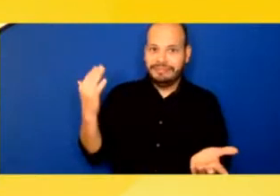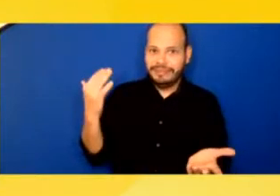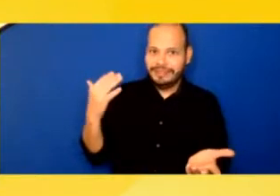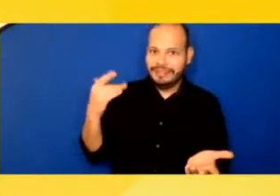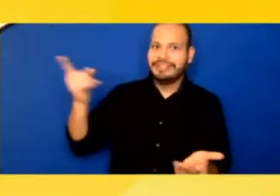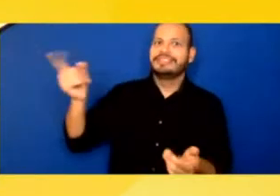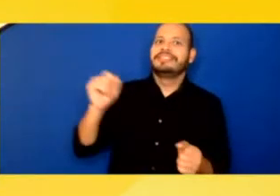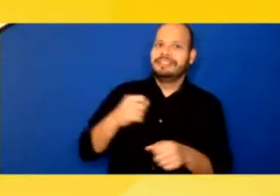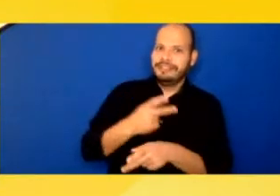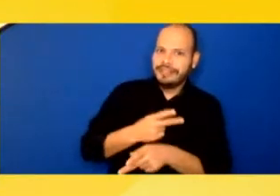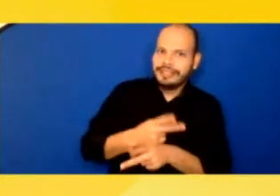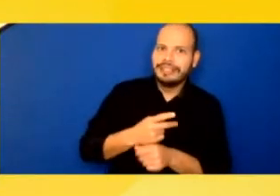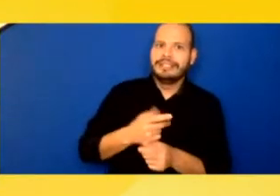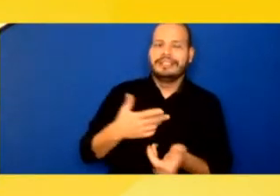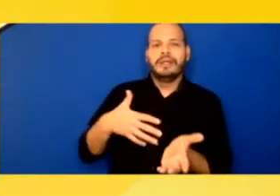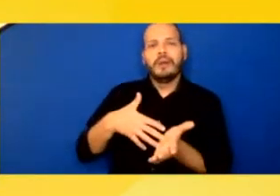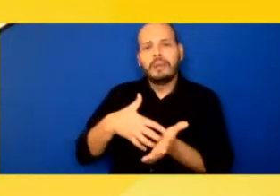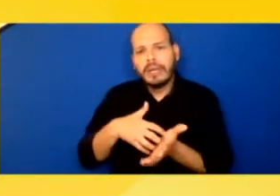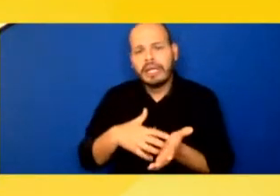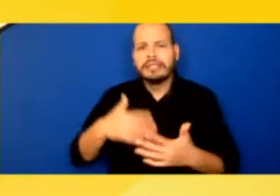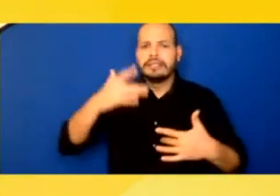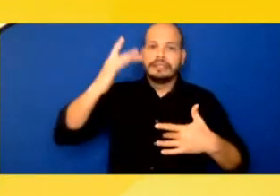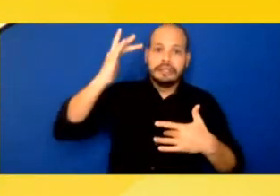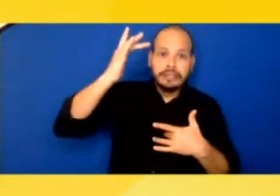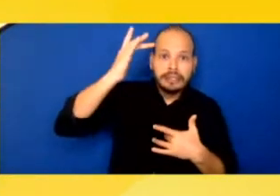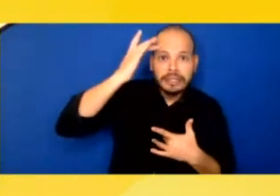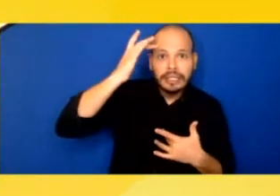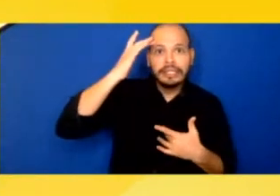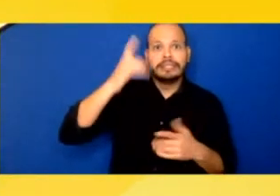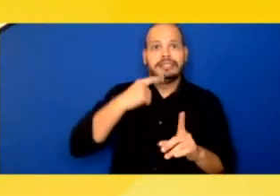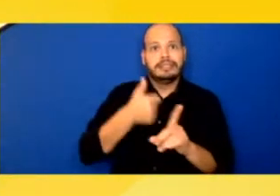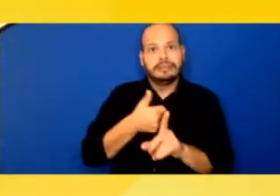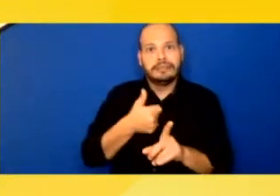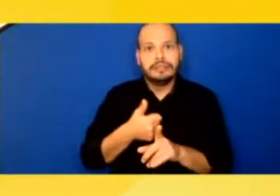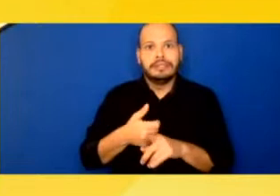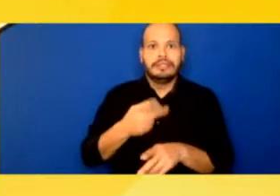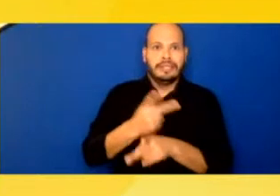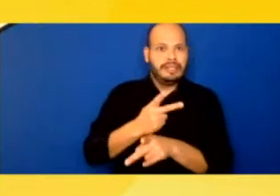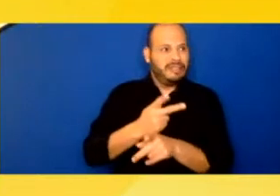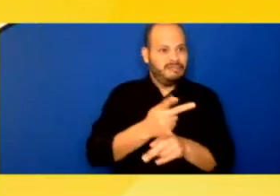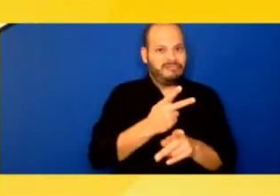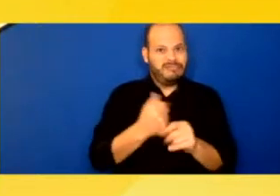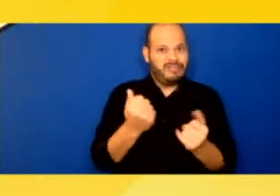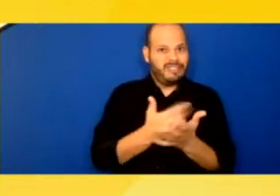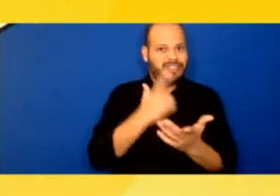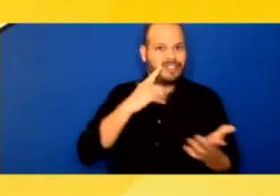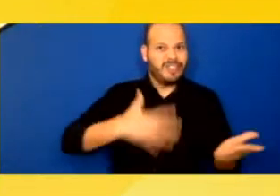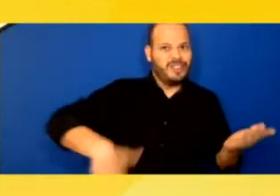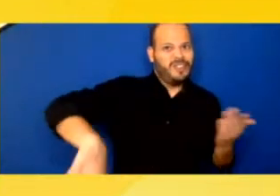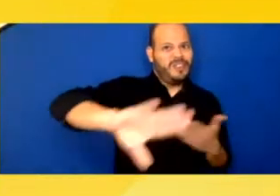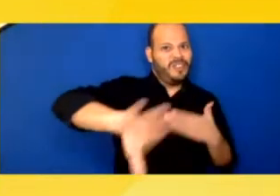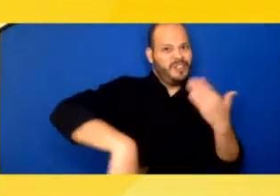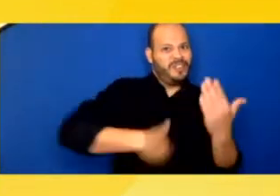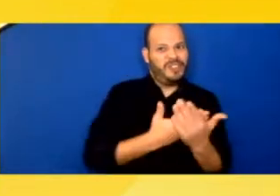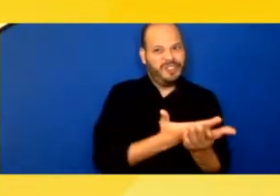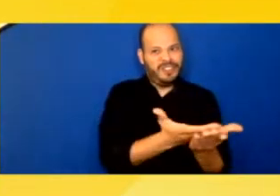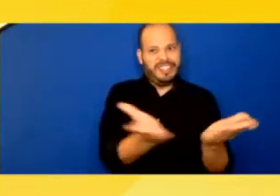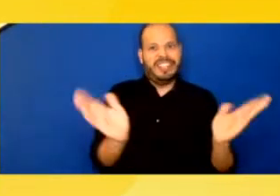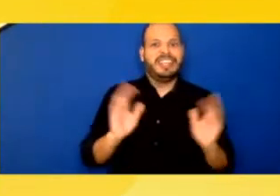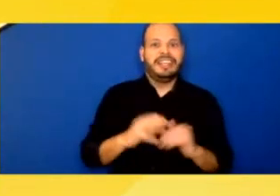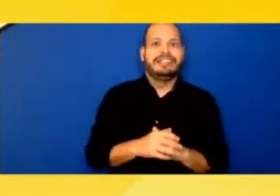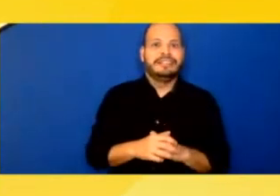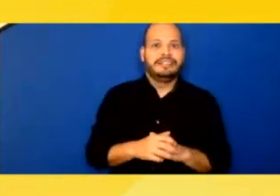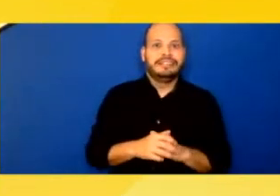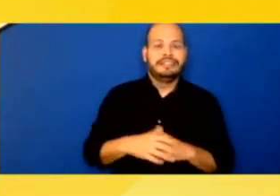and not that some were more important in the eyes of God. Mm-hmm. Our sacred texts are clear that